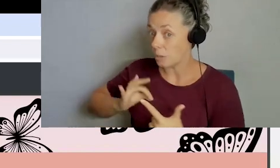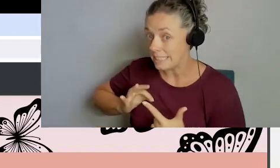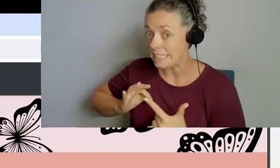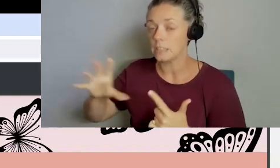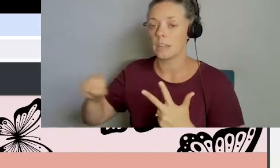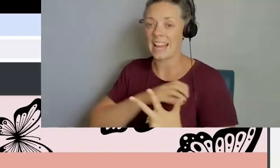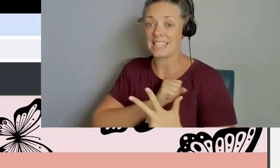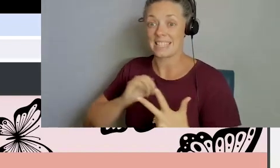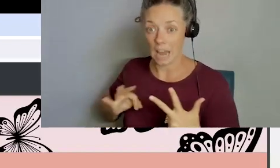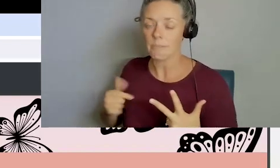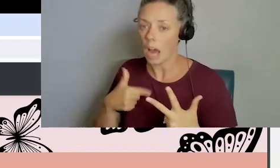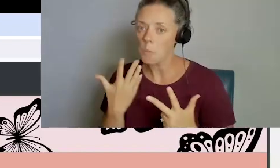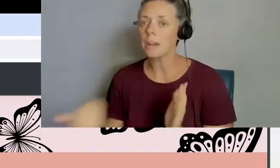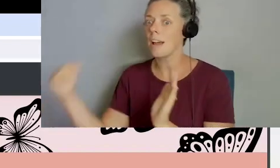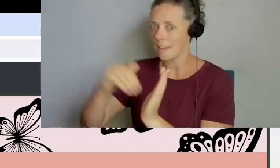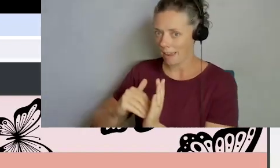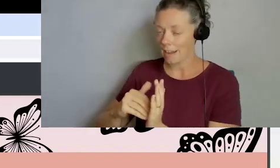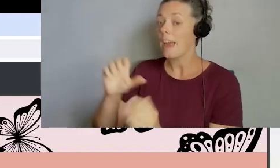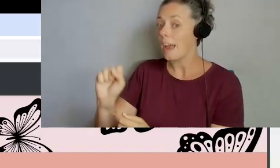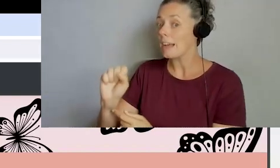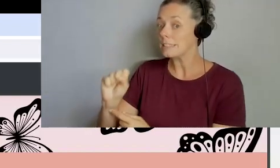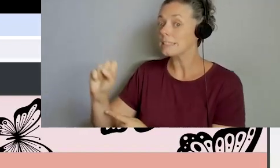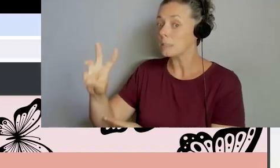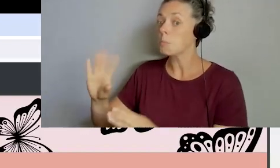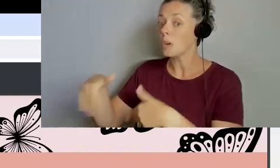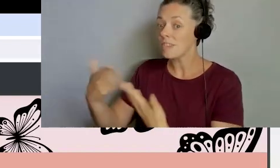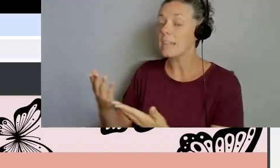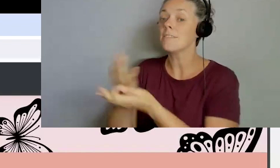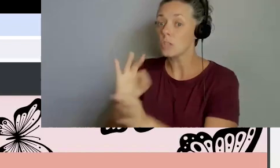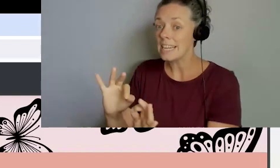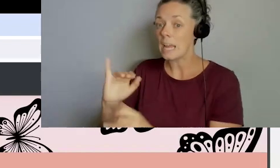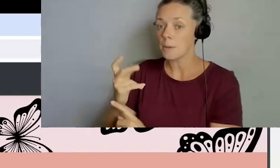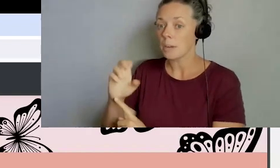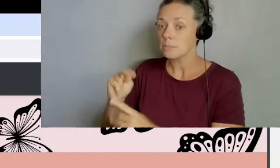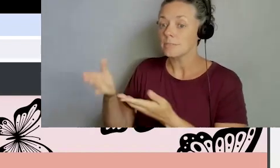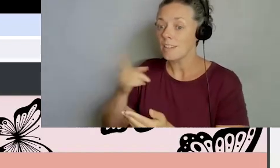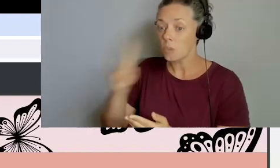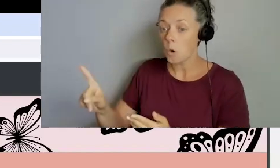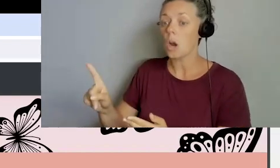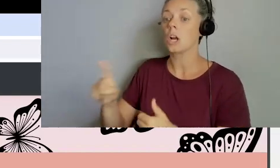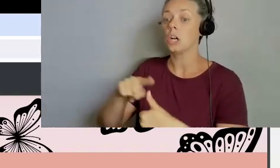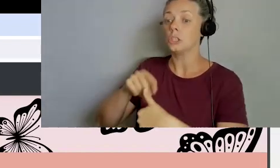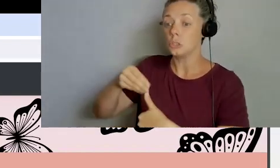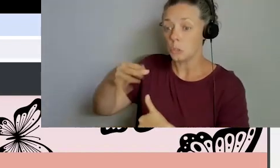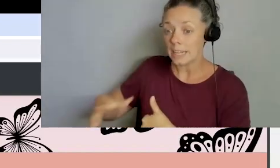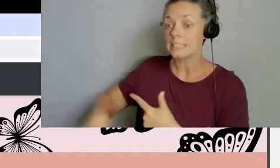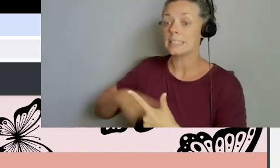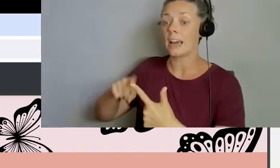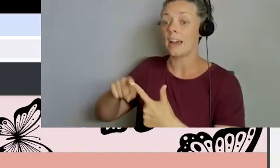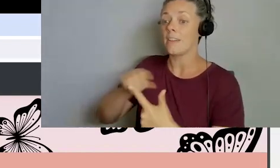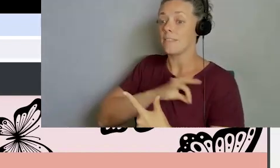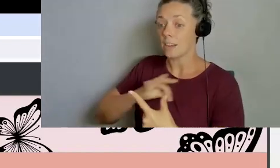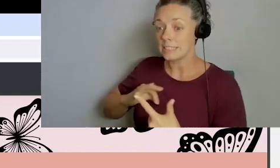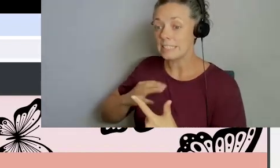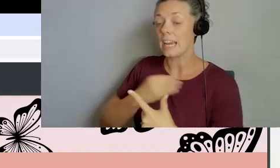repeat this. UFW provides free immigration services for students, faculty, and staff, okay? So